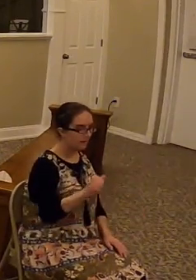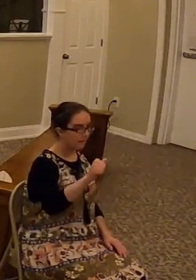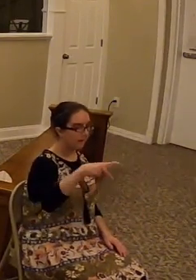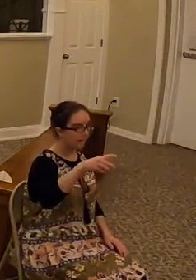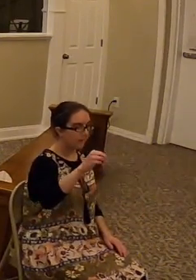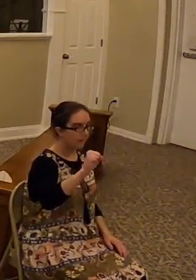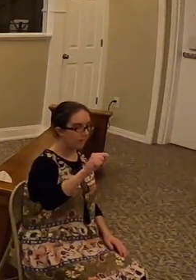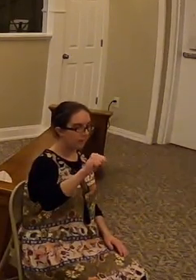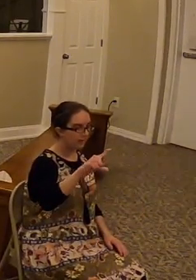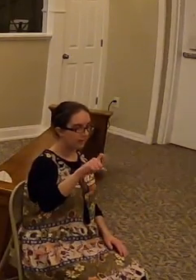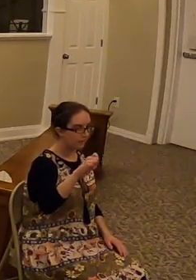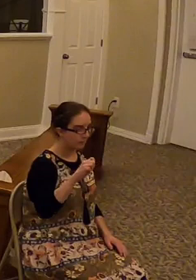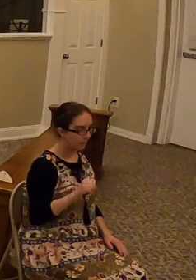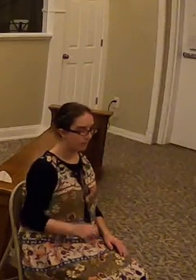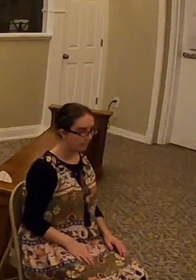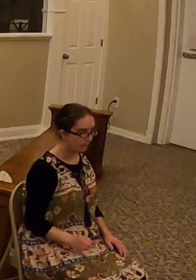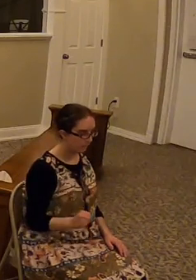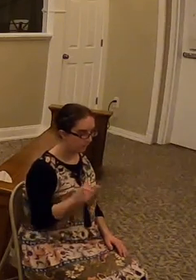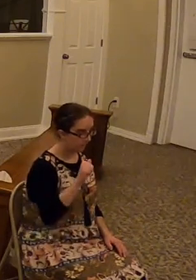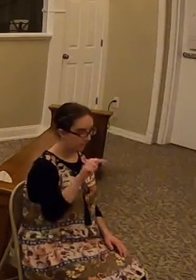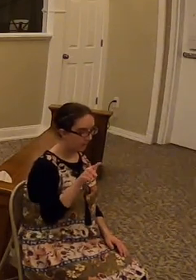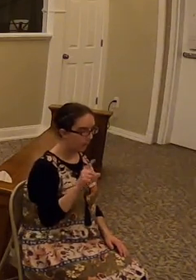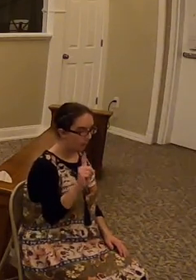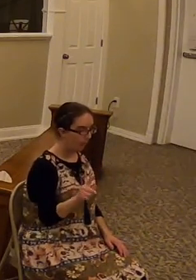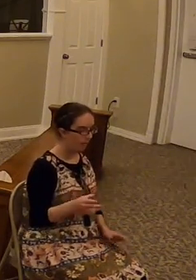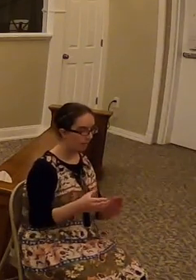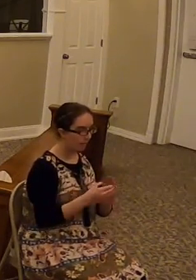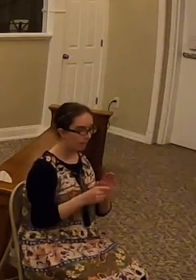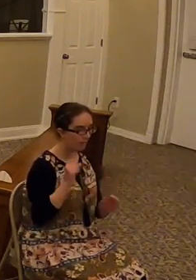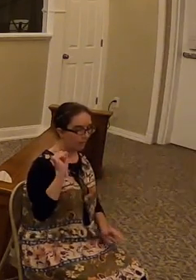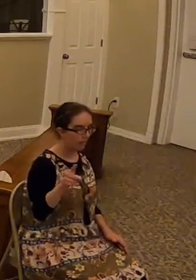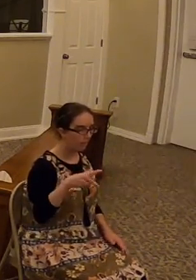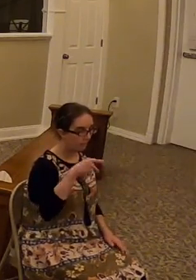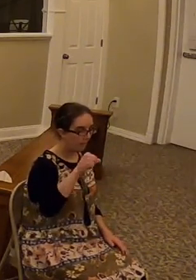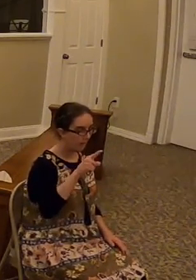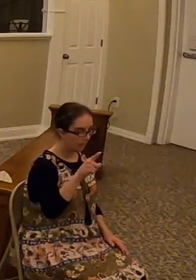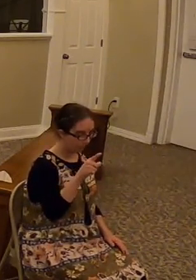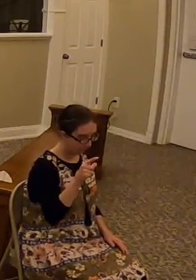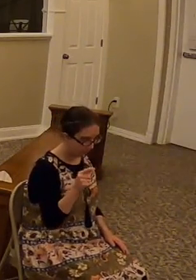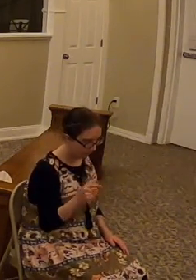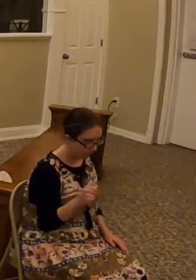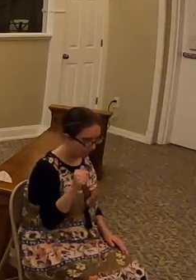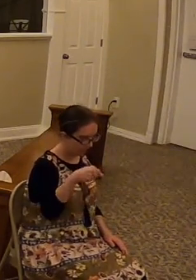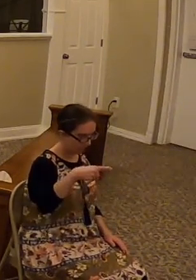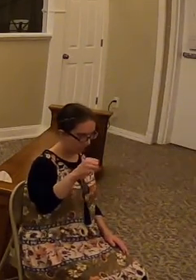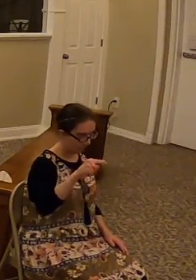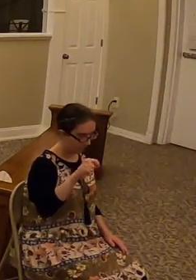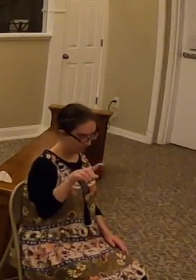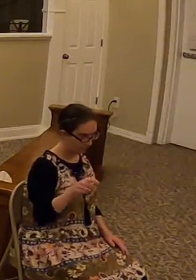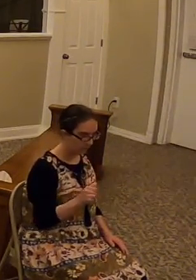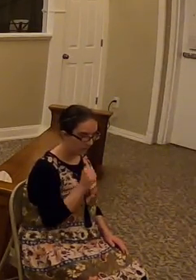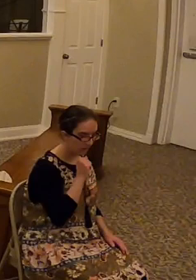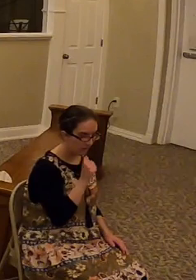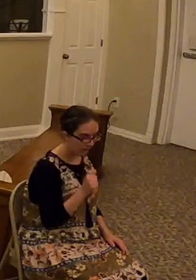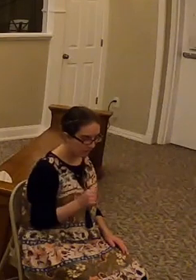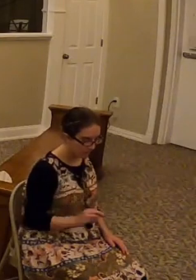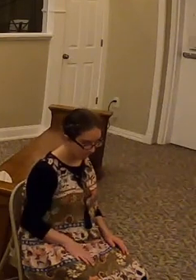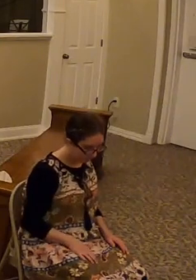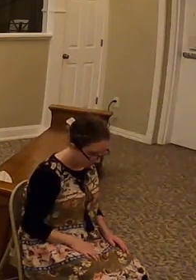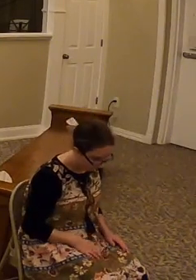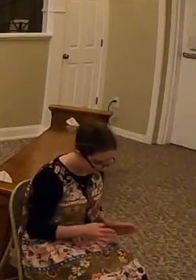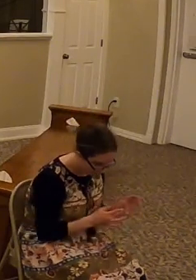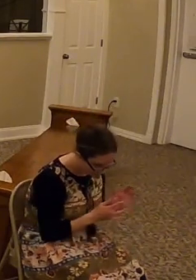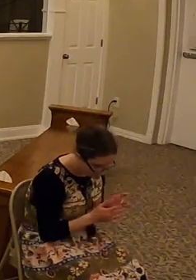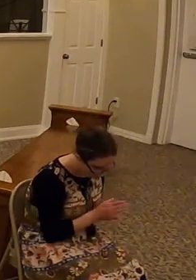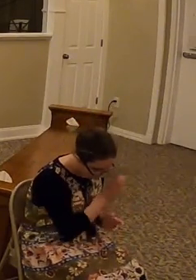Right. Hallelujah. All right, so Galatians 1 and 1, look what Paul said. Paul, an apostle, not of men, neither by men, but